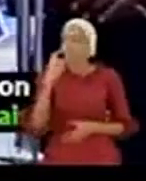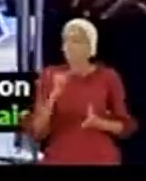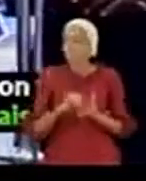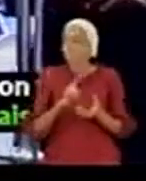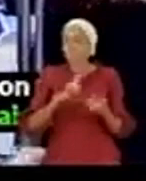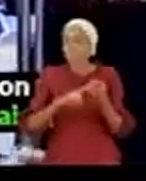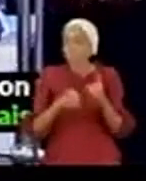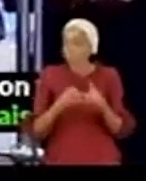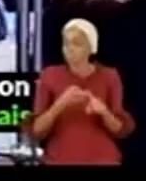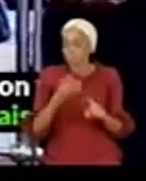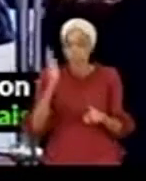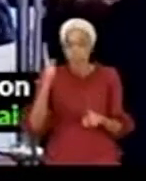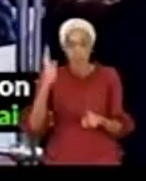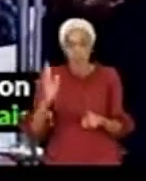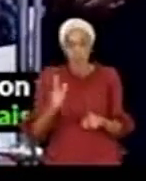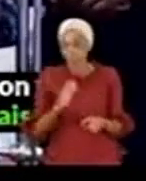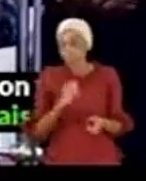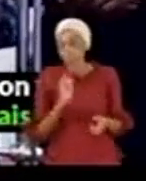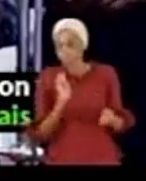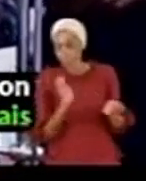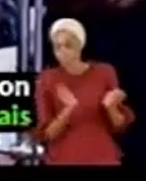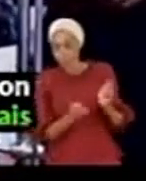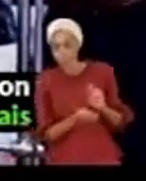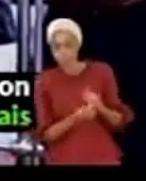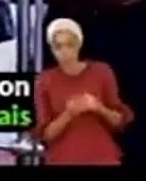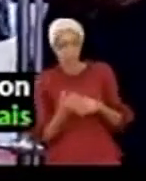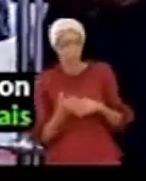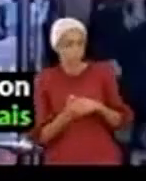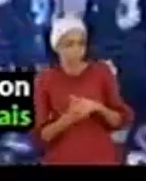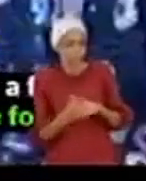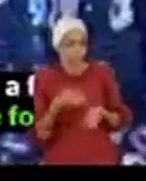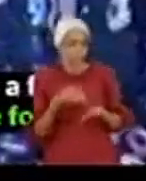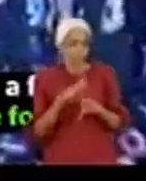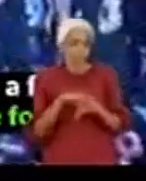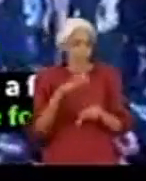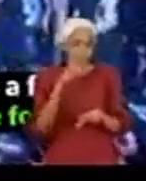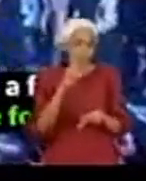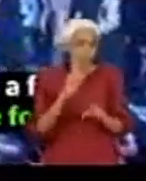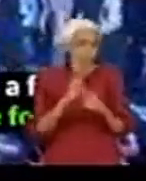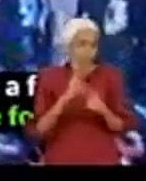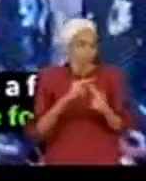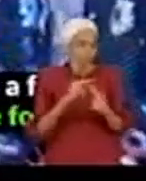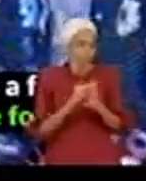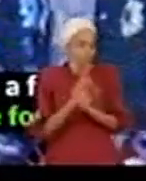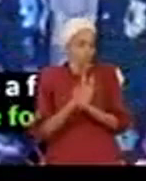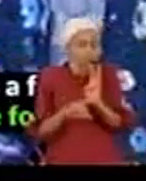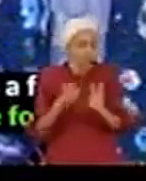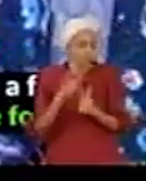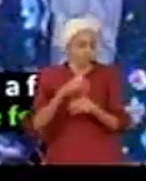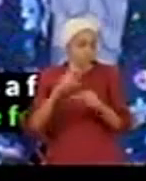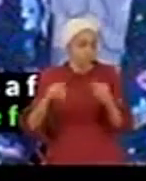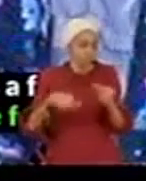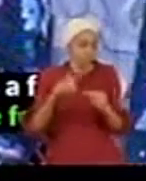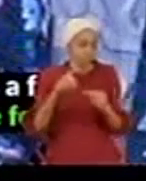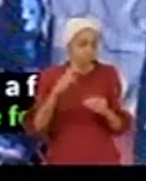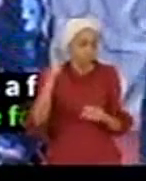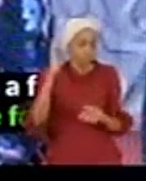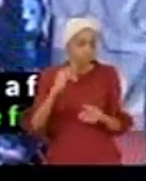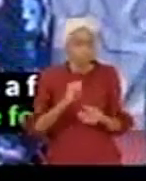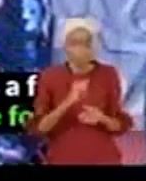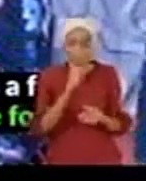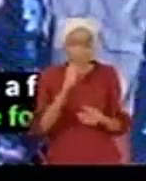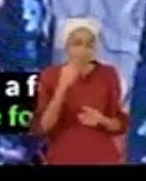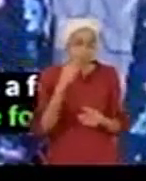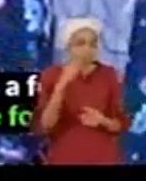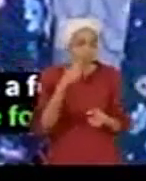Said friends wouldn't turn their backs on you, or that the world around you wouldn't